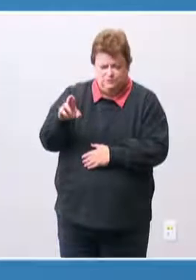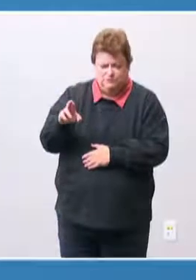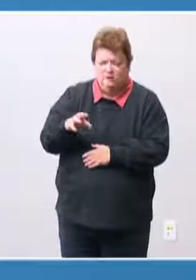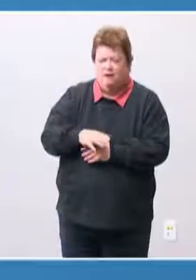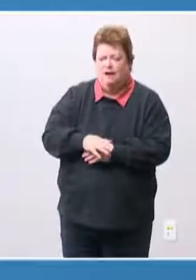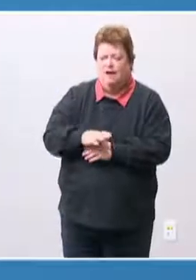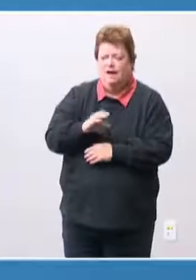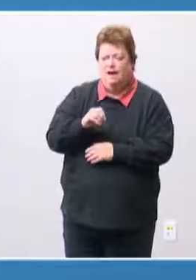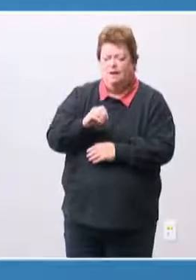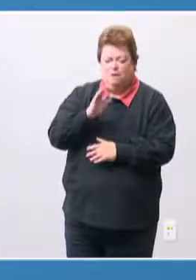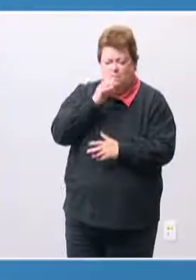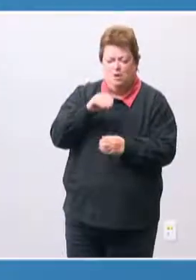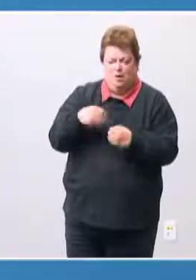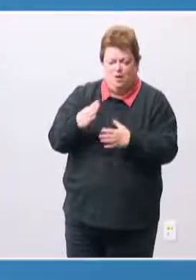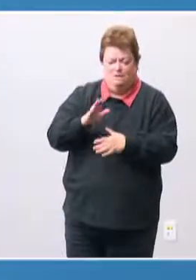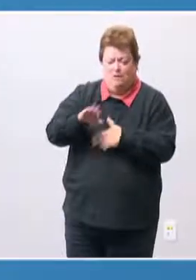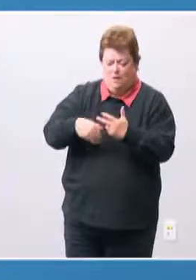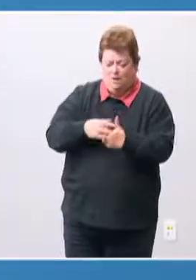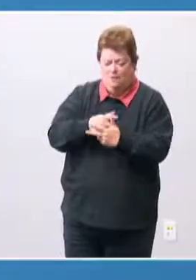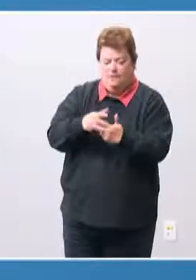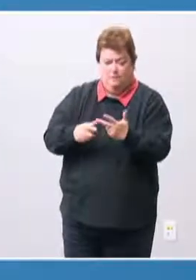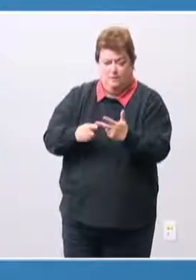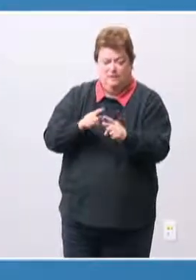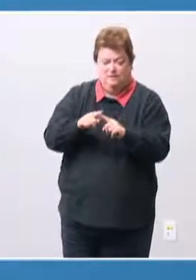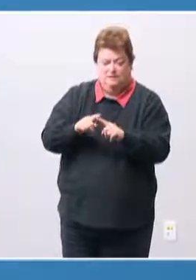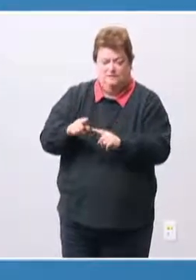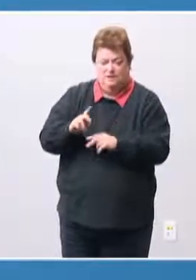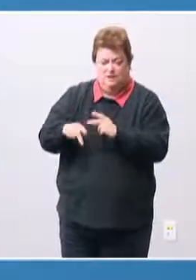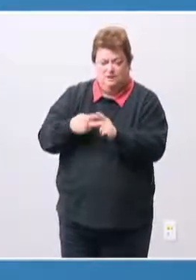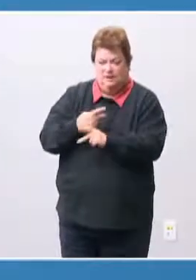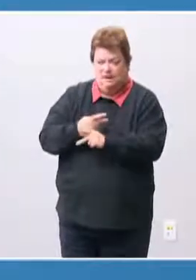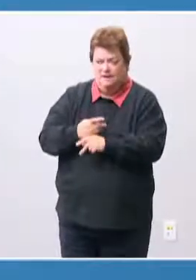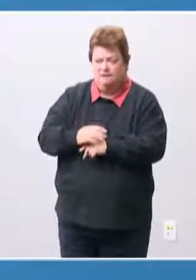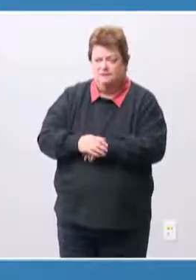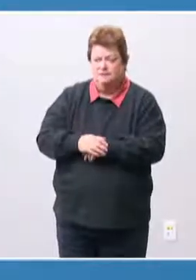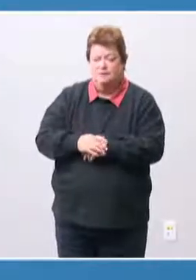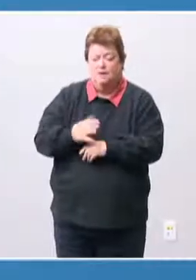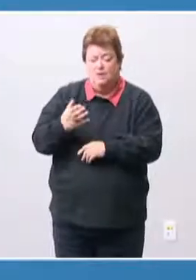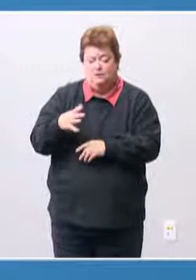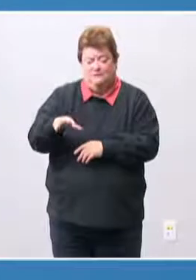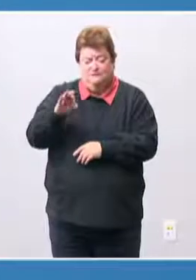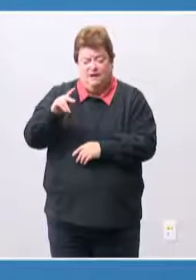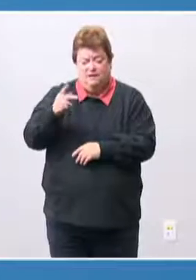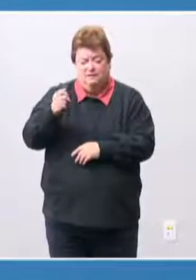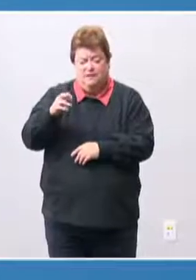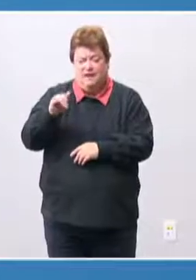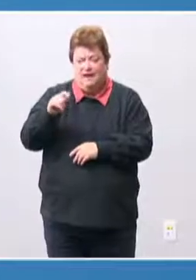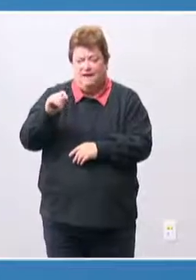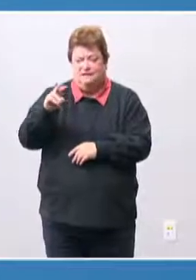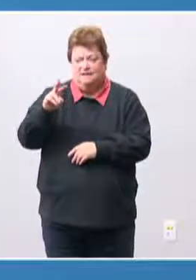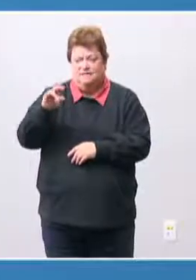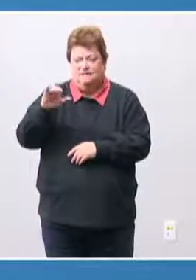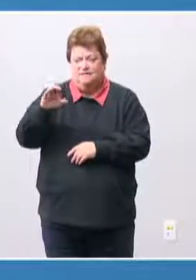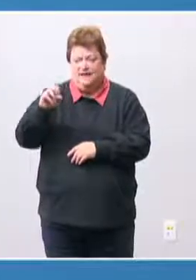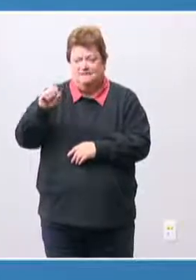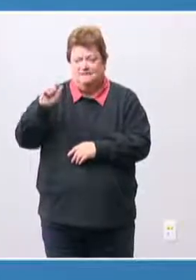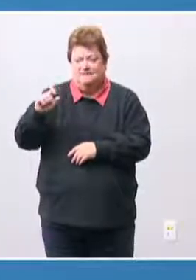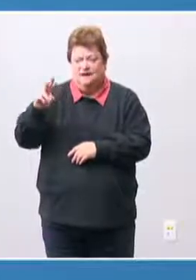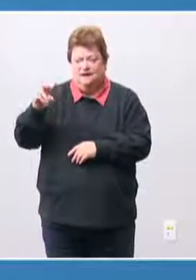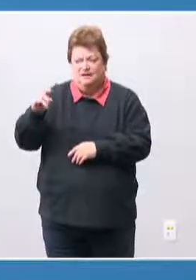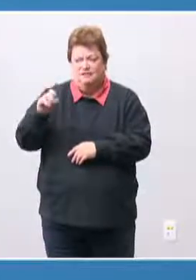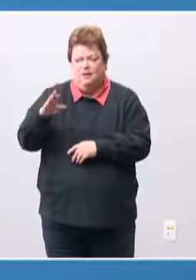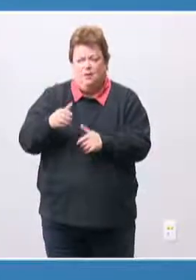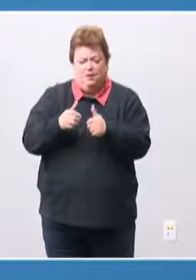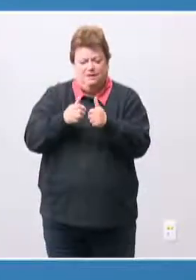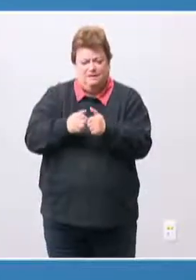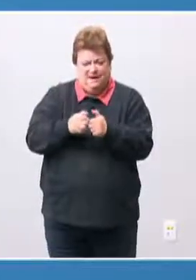3 types of COVID-19 vaccines. Find a pharmacy near you at vaccines.gov or by texting your